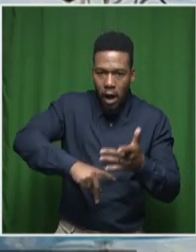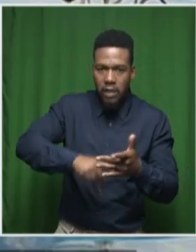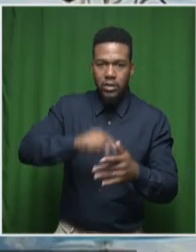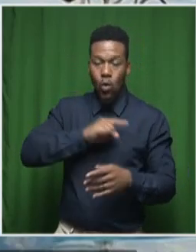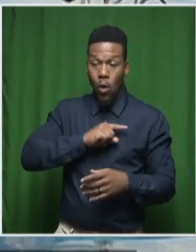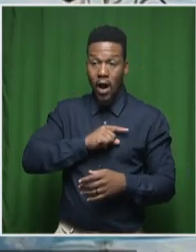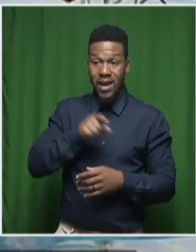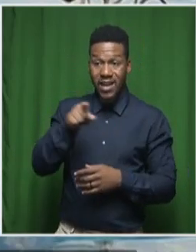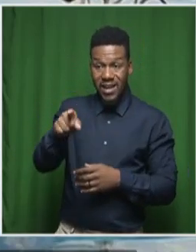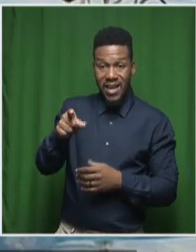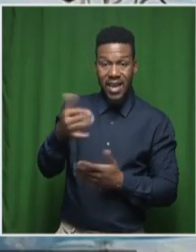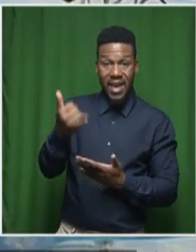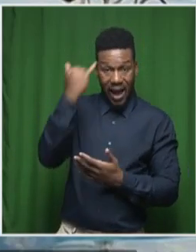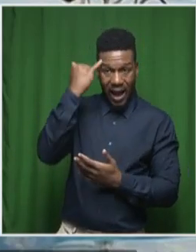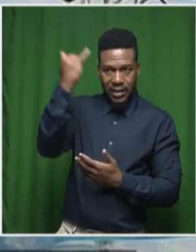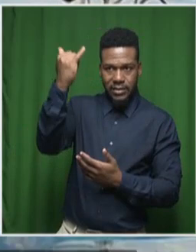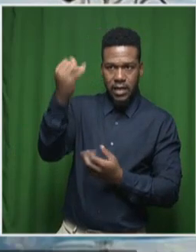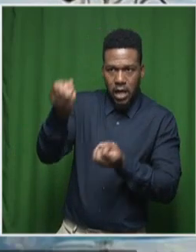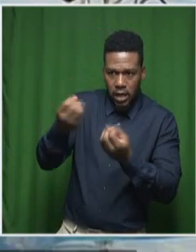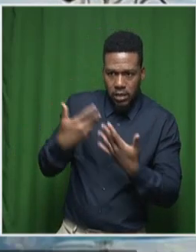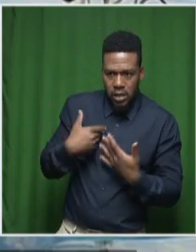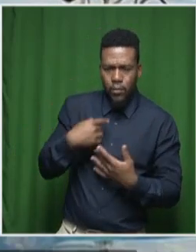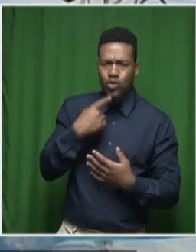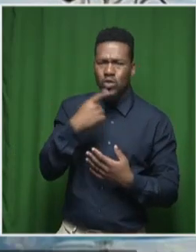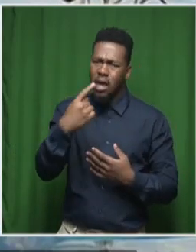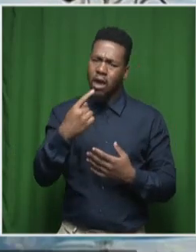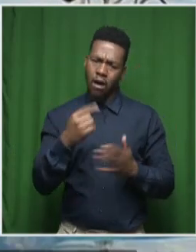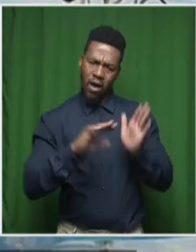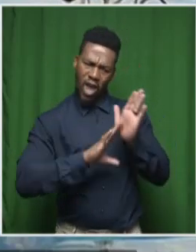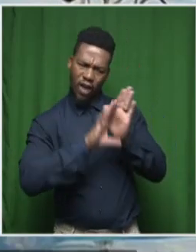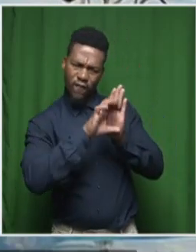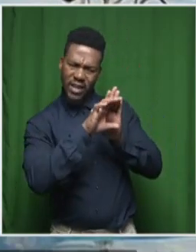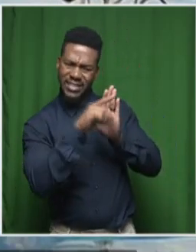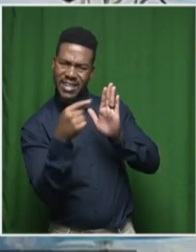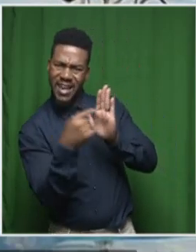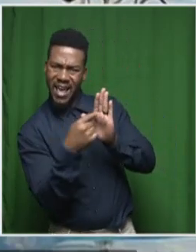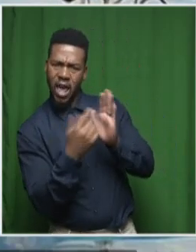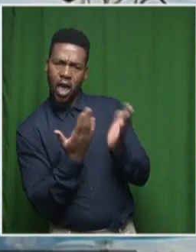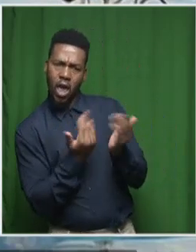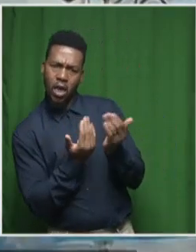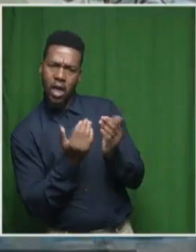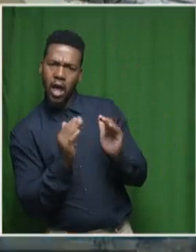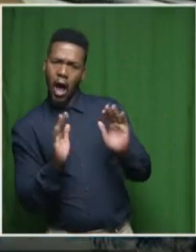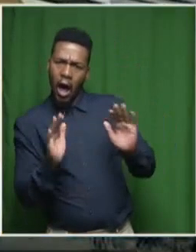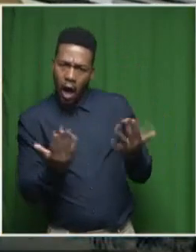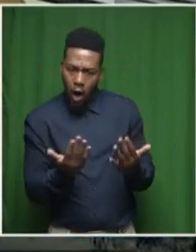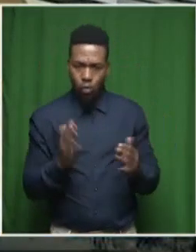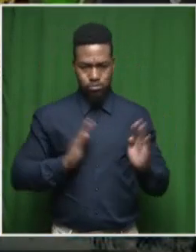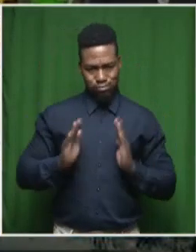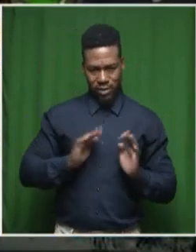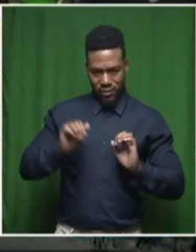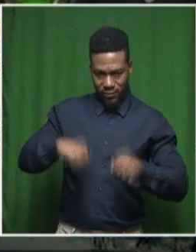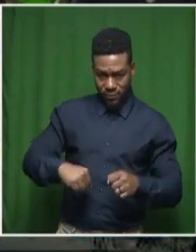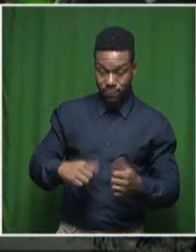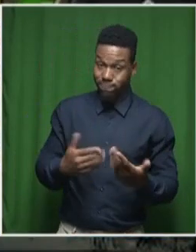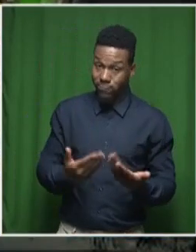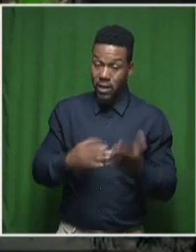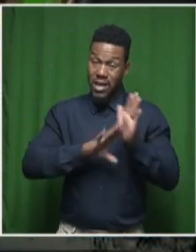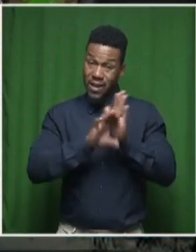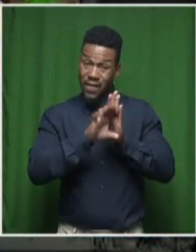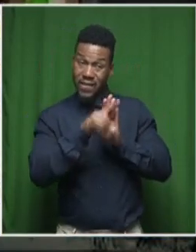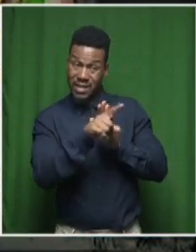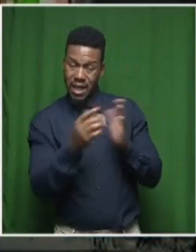call inflation expectations. So the conversation that you and I are having now, for example, feeds into inflation expectations